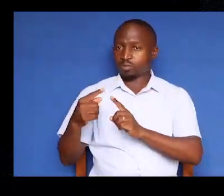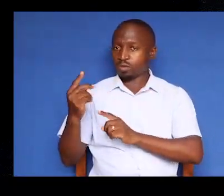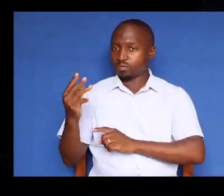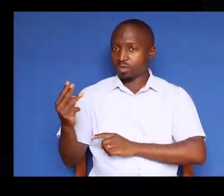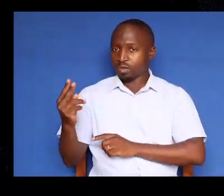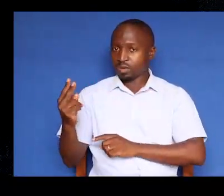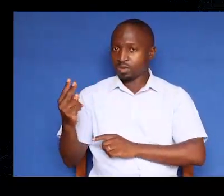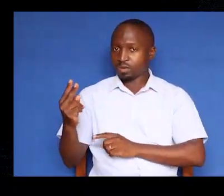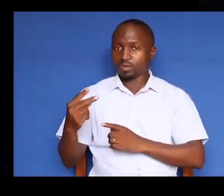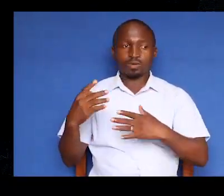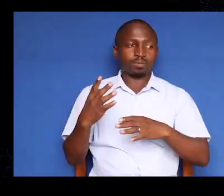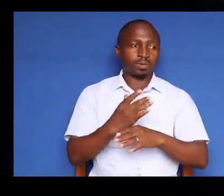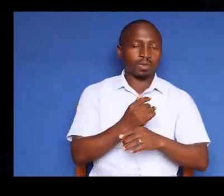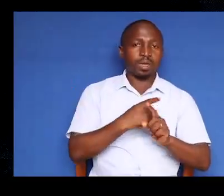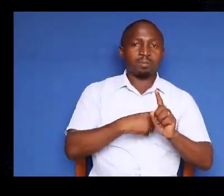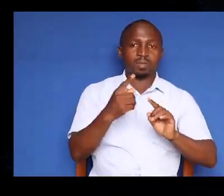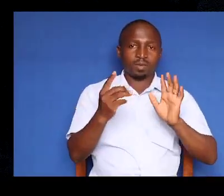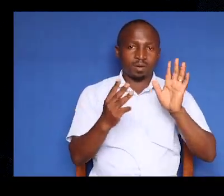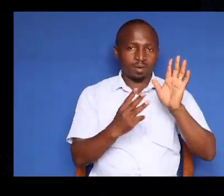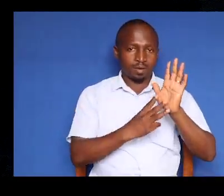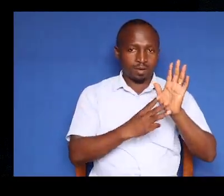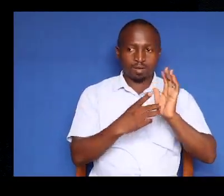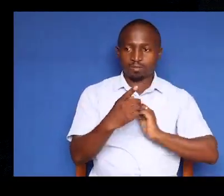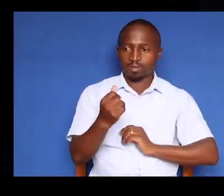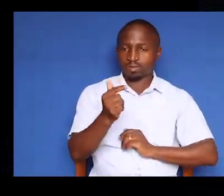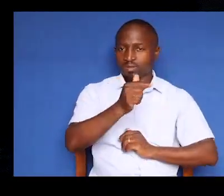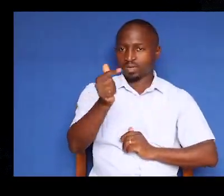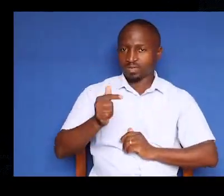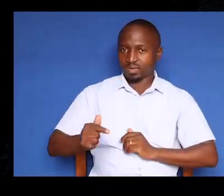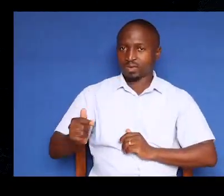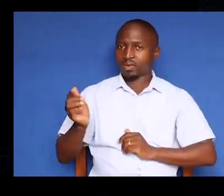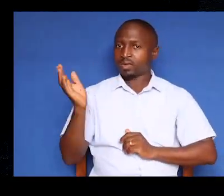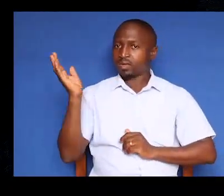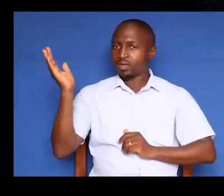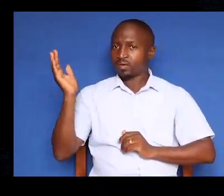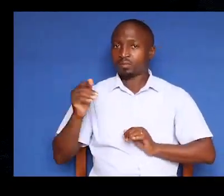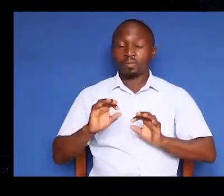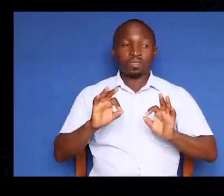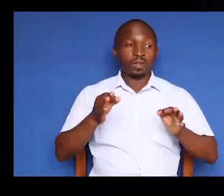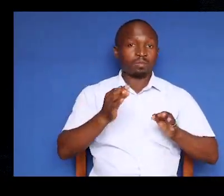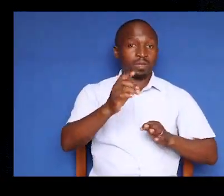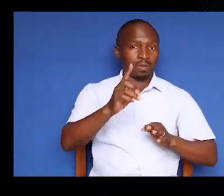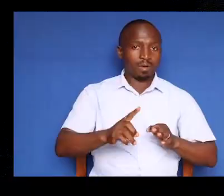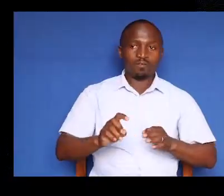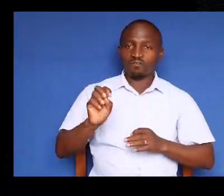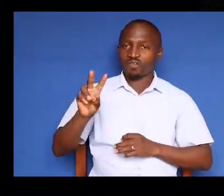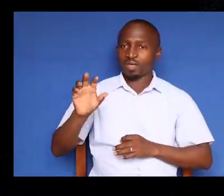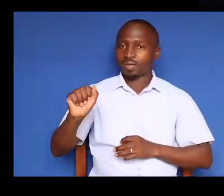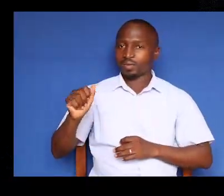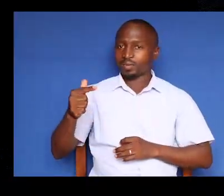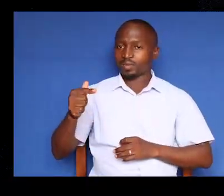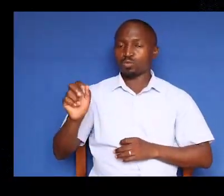1,200. We get 800 Tanzania shillings. This is how VAT